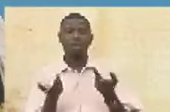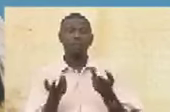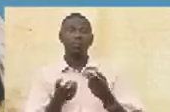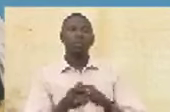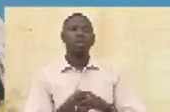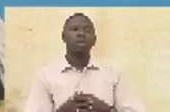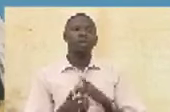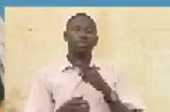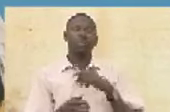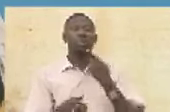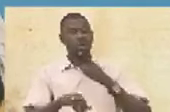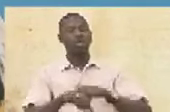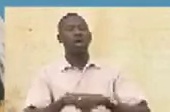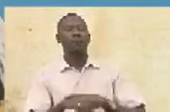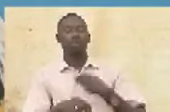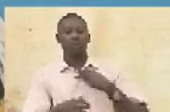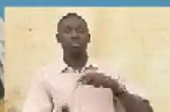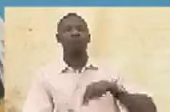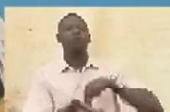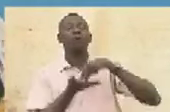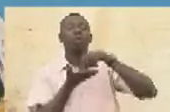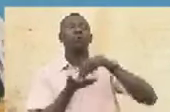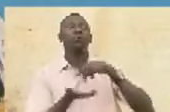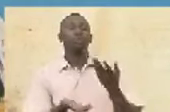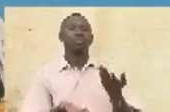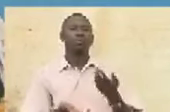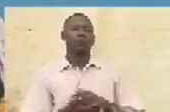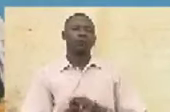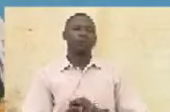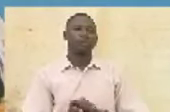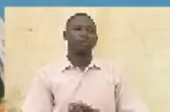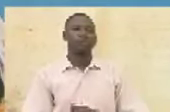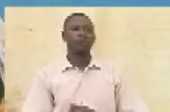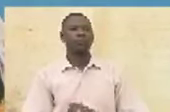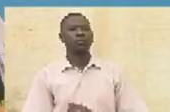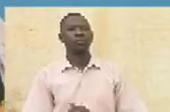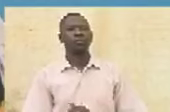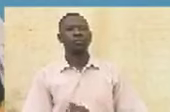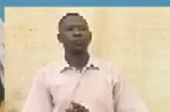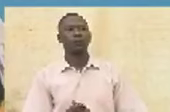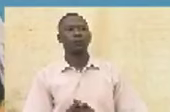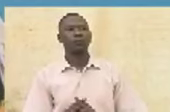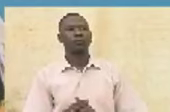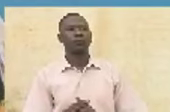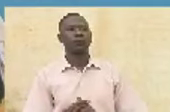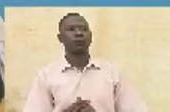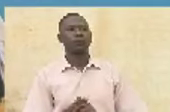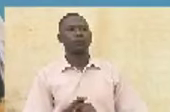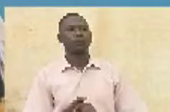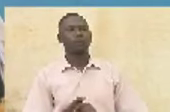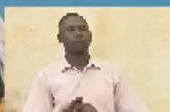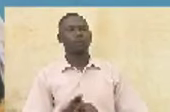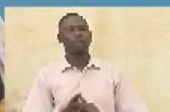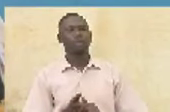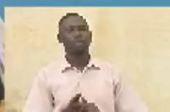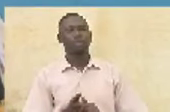Yes, her reply was yes. I didn't see them too. That was the time when I tried to get up.